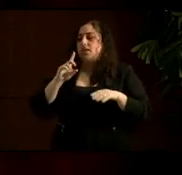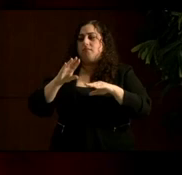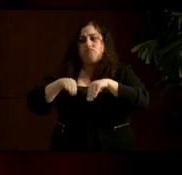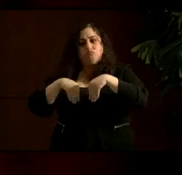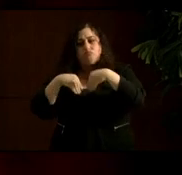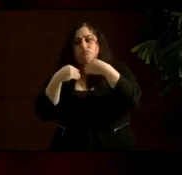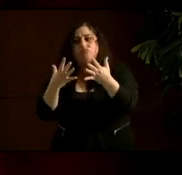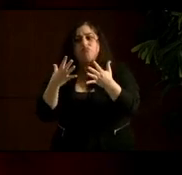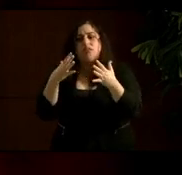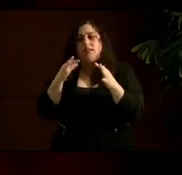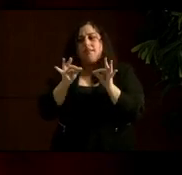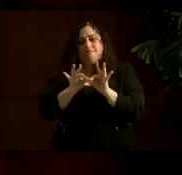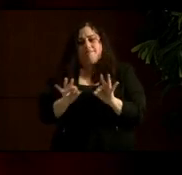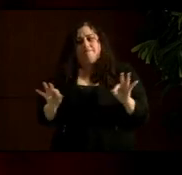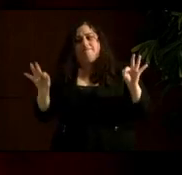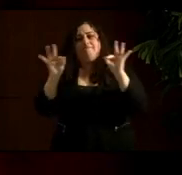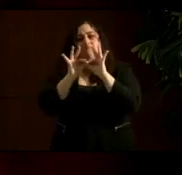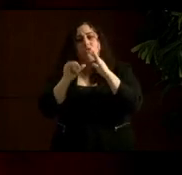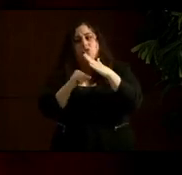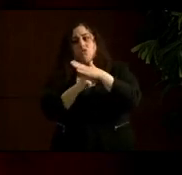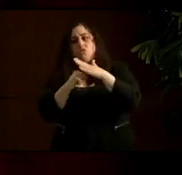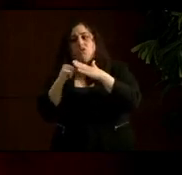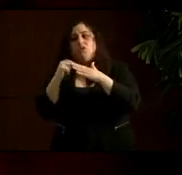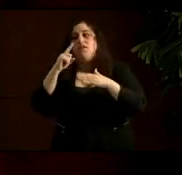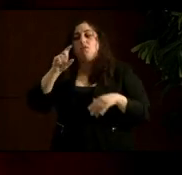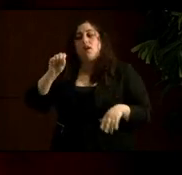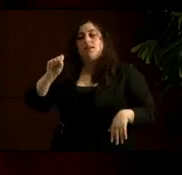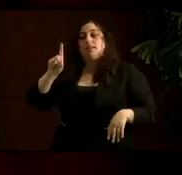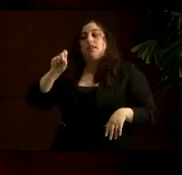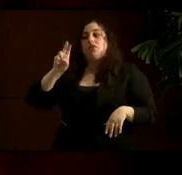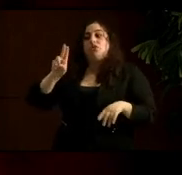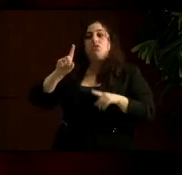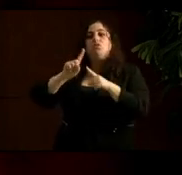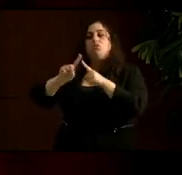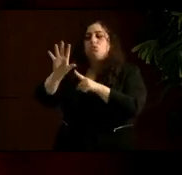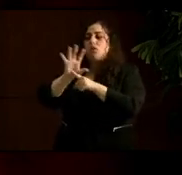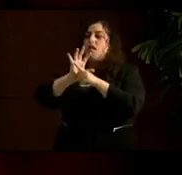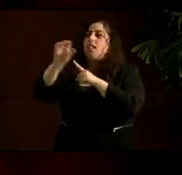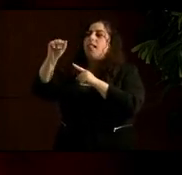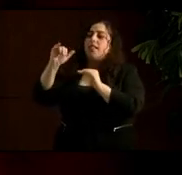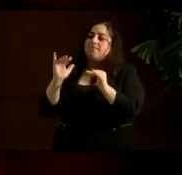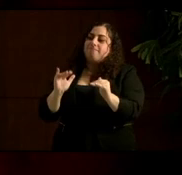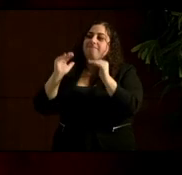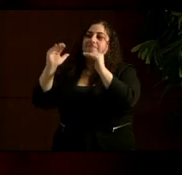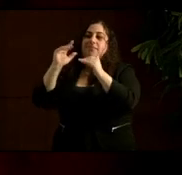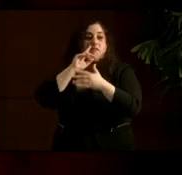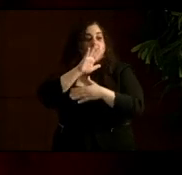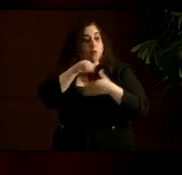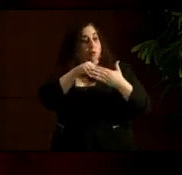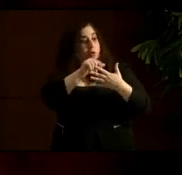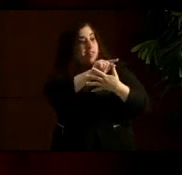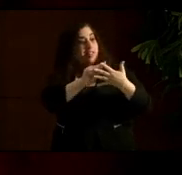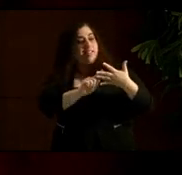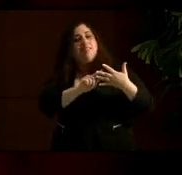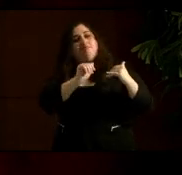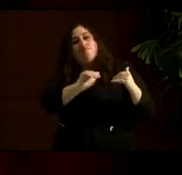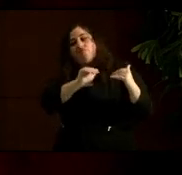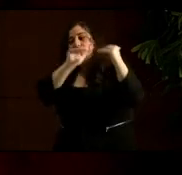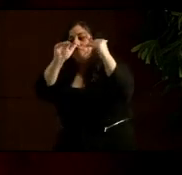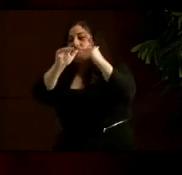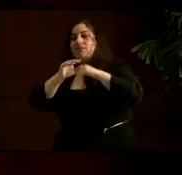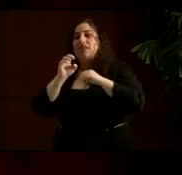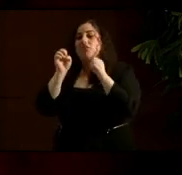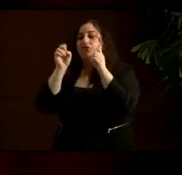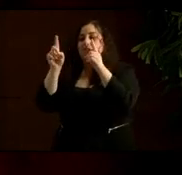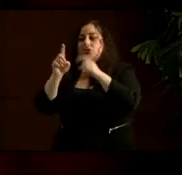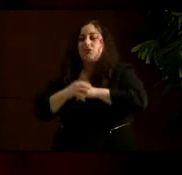to grow, thrive, and rise in stature and reputation in the ranks of higher education nationally and internationally.